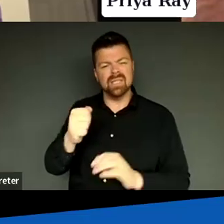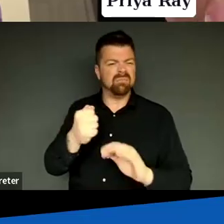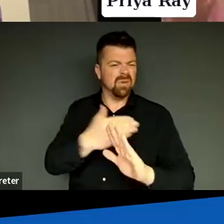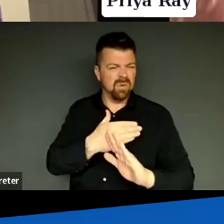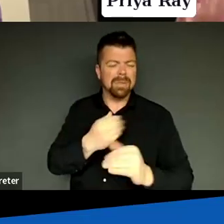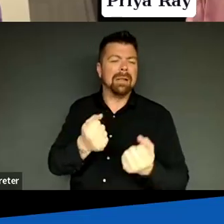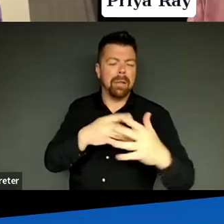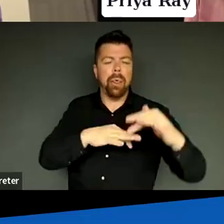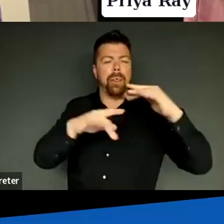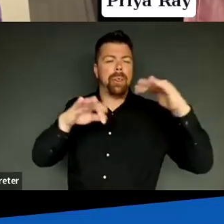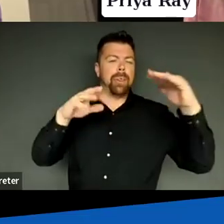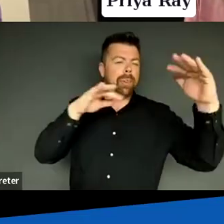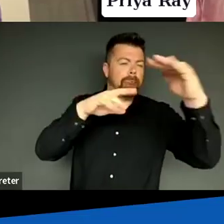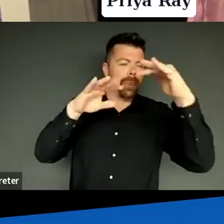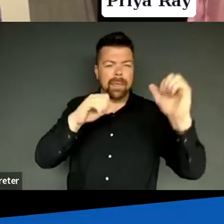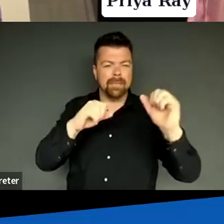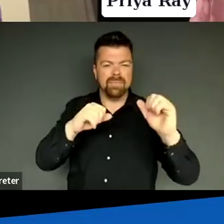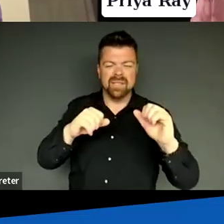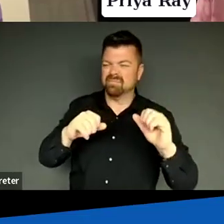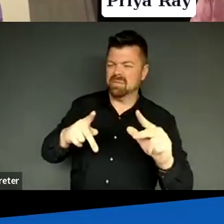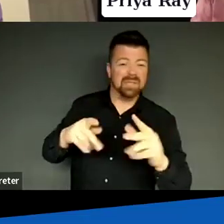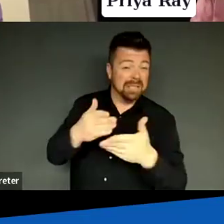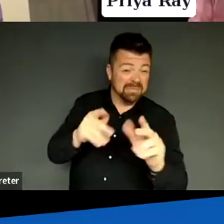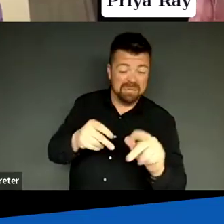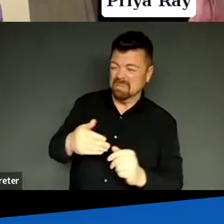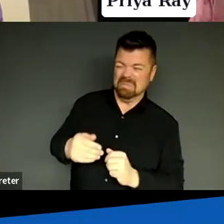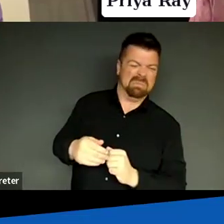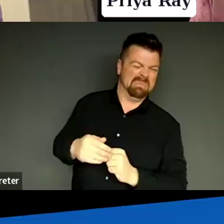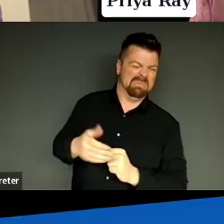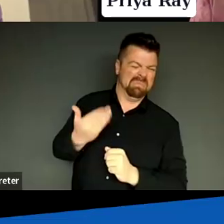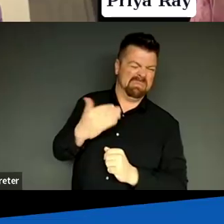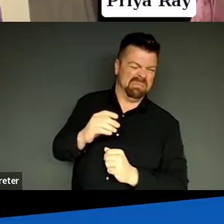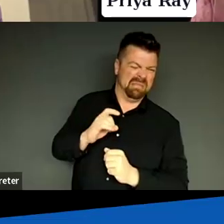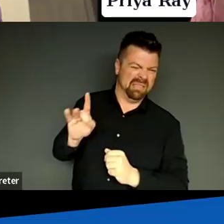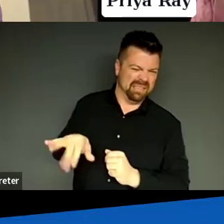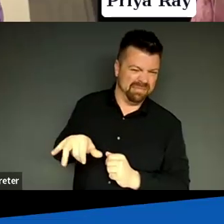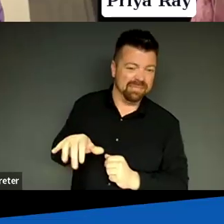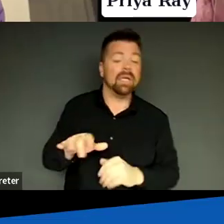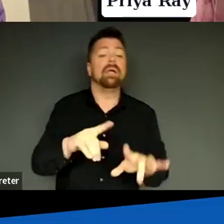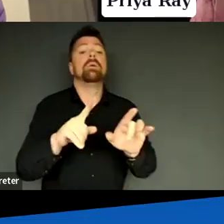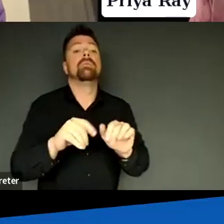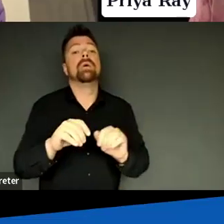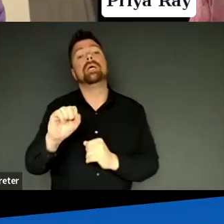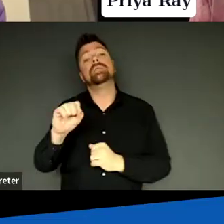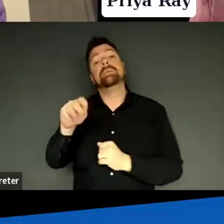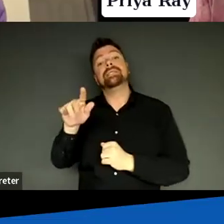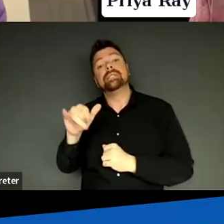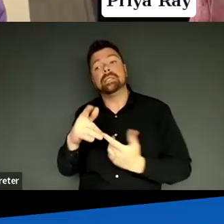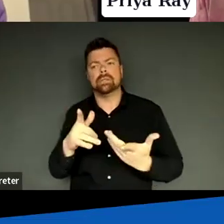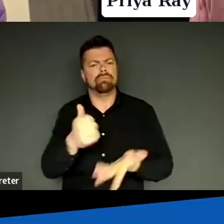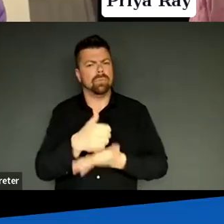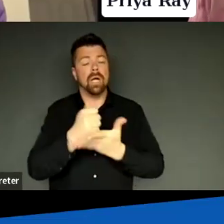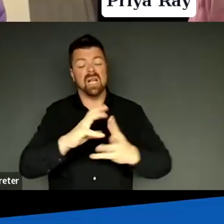and people don't like the smell, but that does seem to loosen spasticity. But all of these